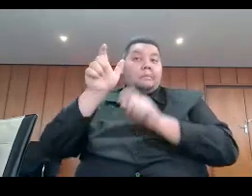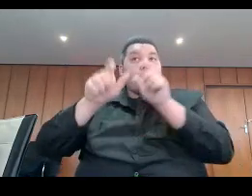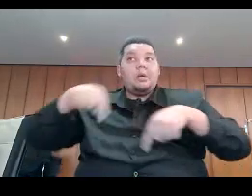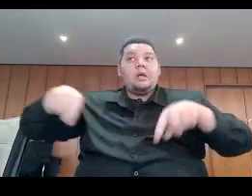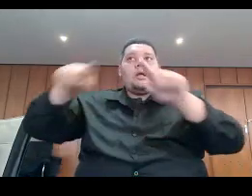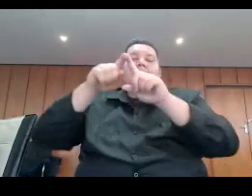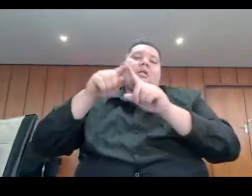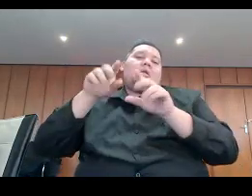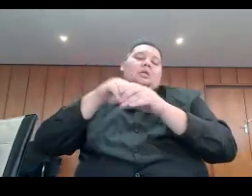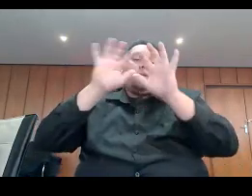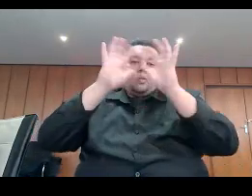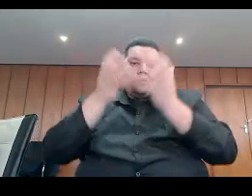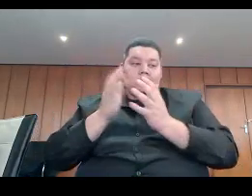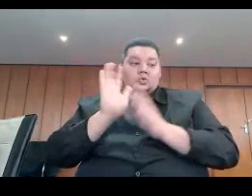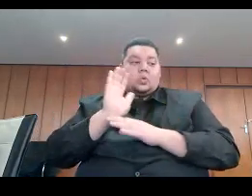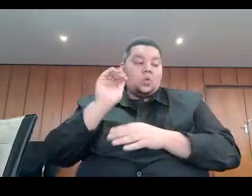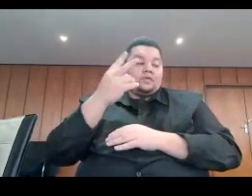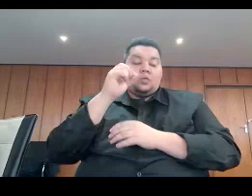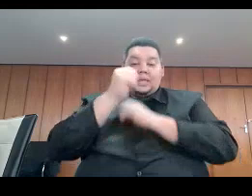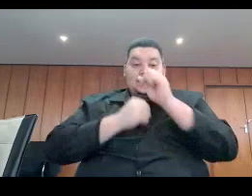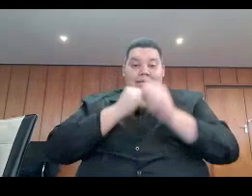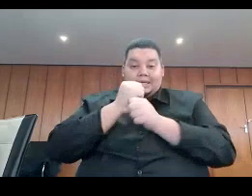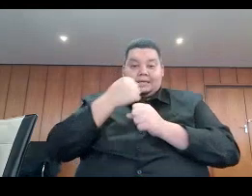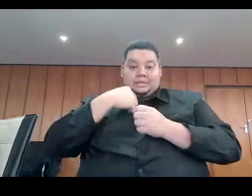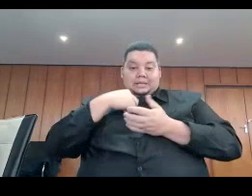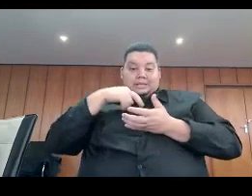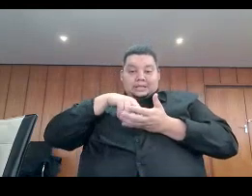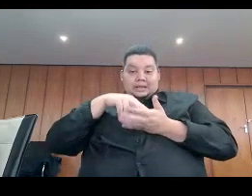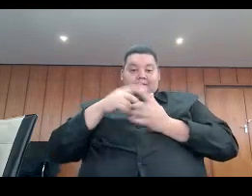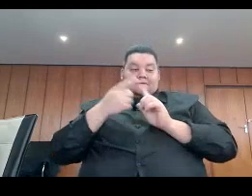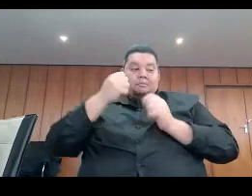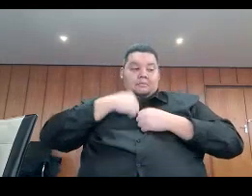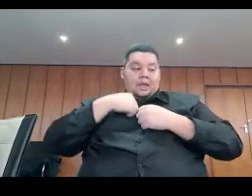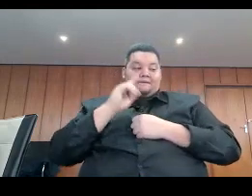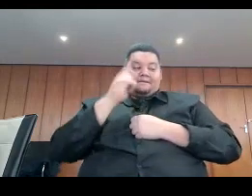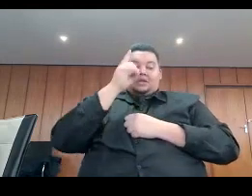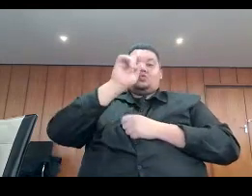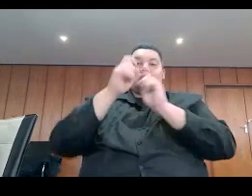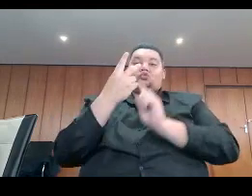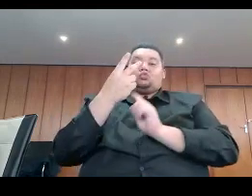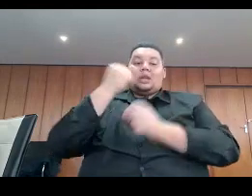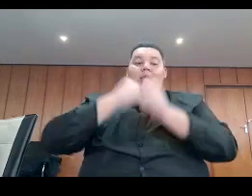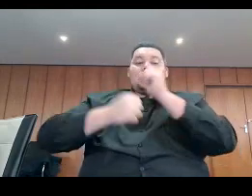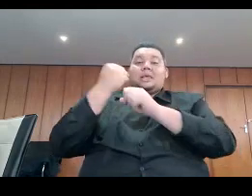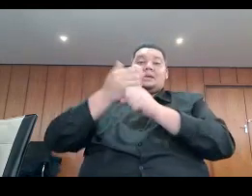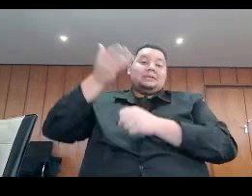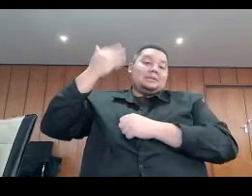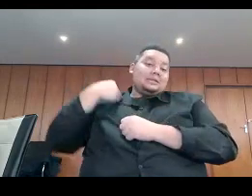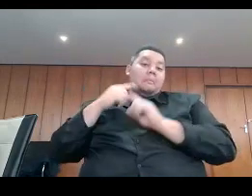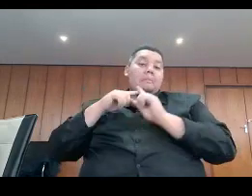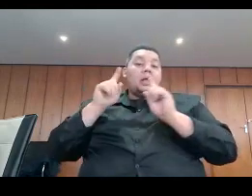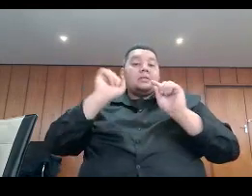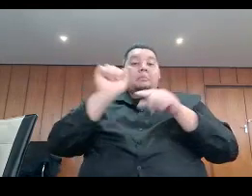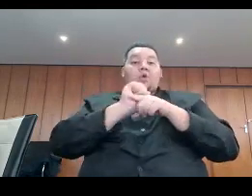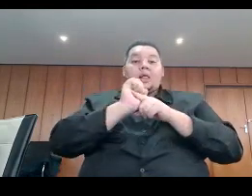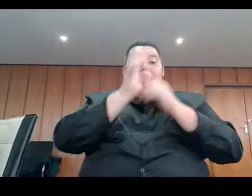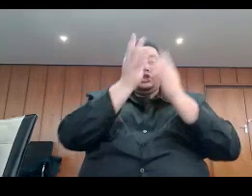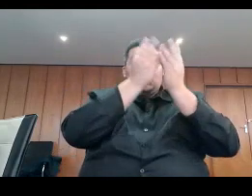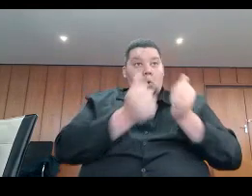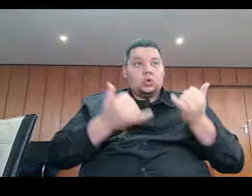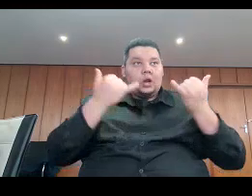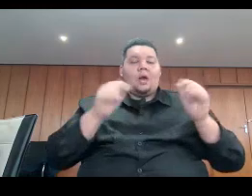over times of 20 years. That I'm standing here now for my first question 20 years ago. And the practical solutions are now really